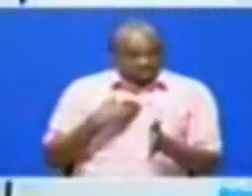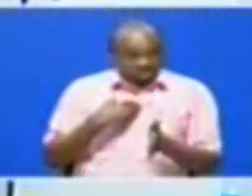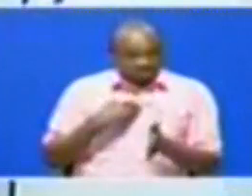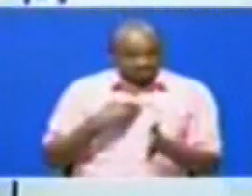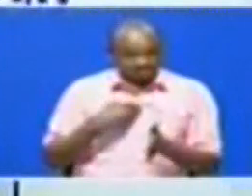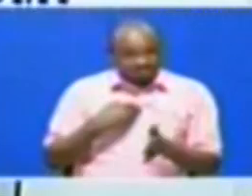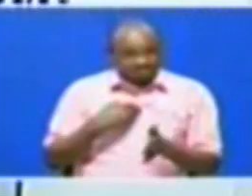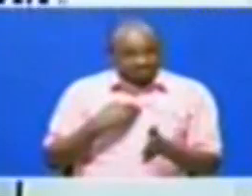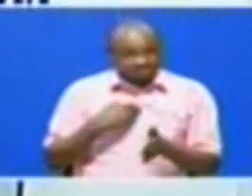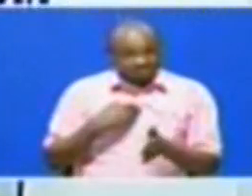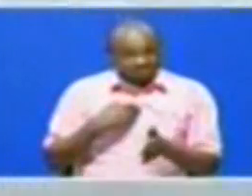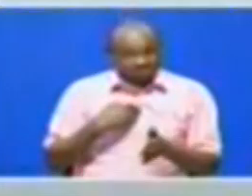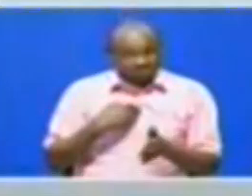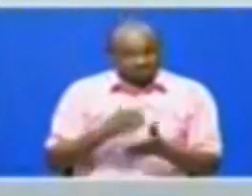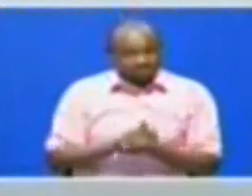integrity,